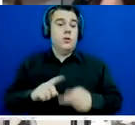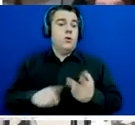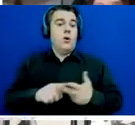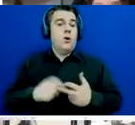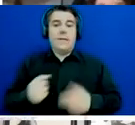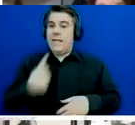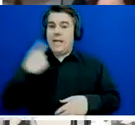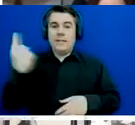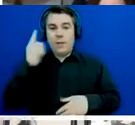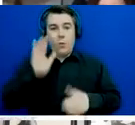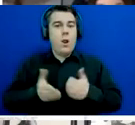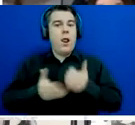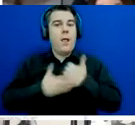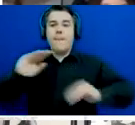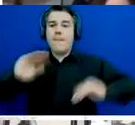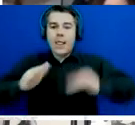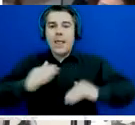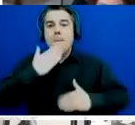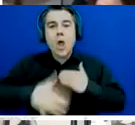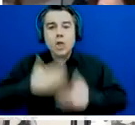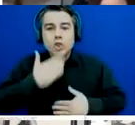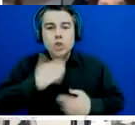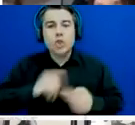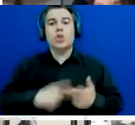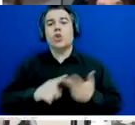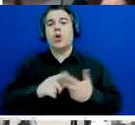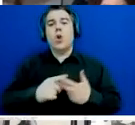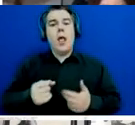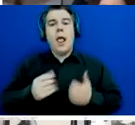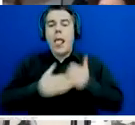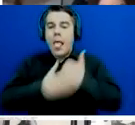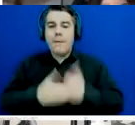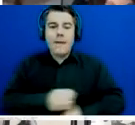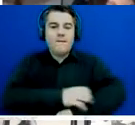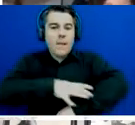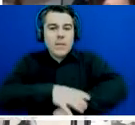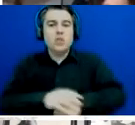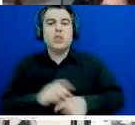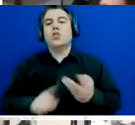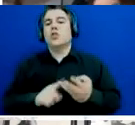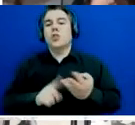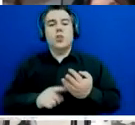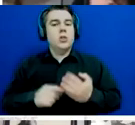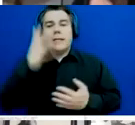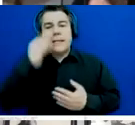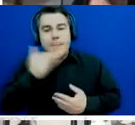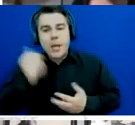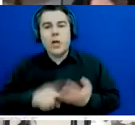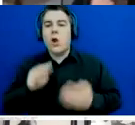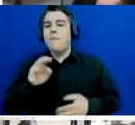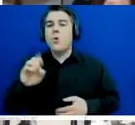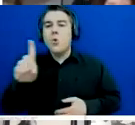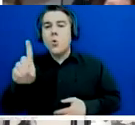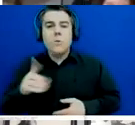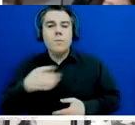going to balance your blood sugar levels, help with inflammation, help you sleep better, get a better mood, help you slim down for